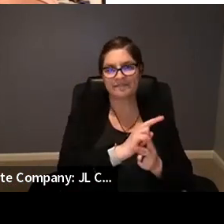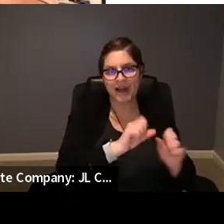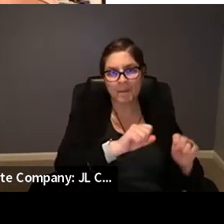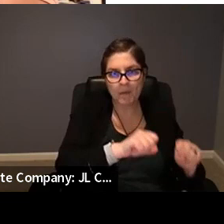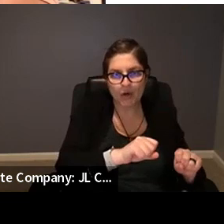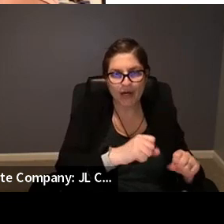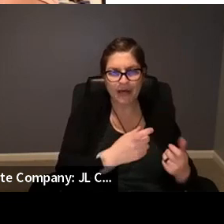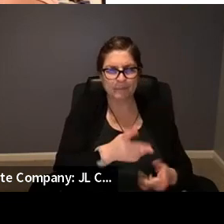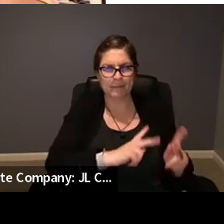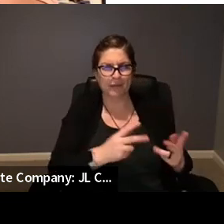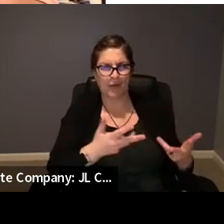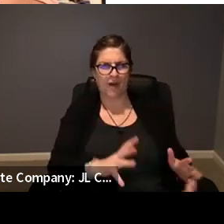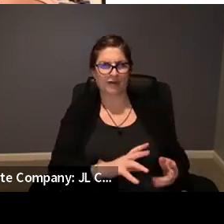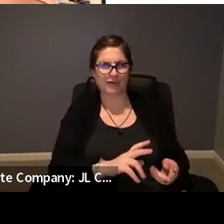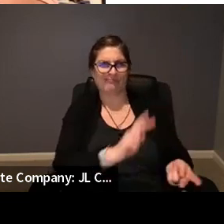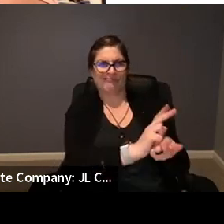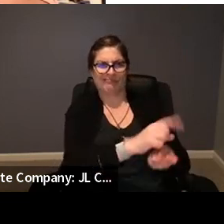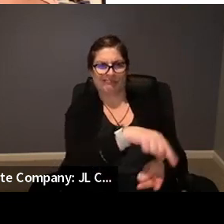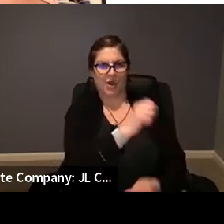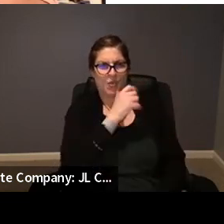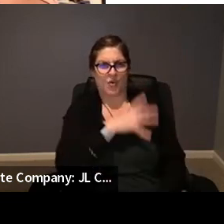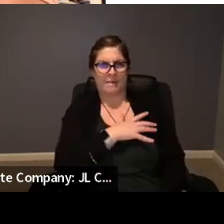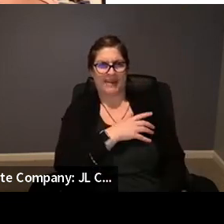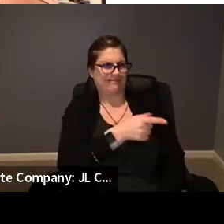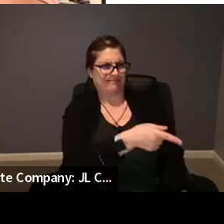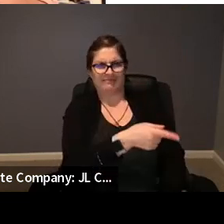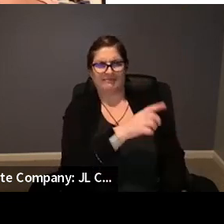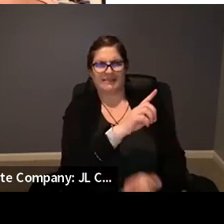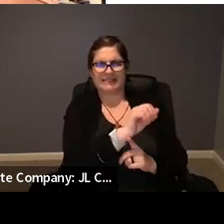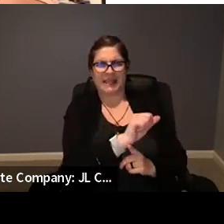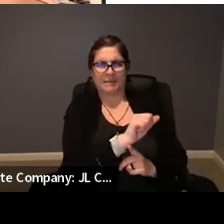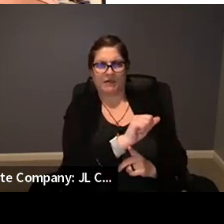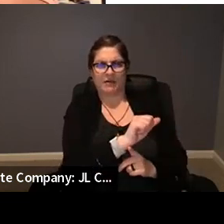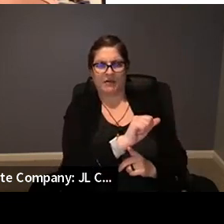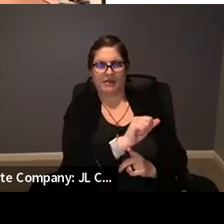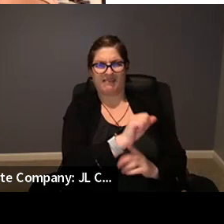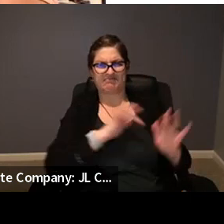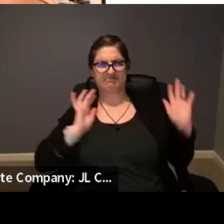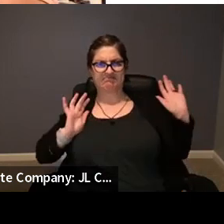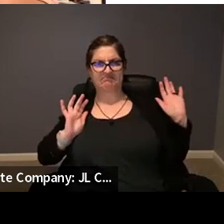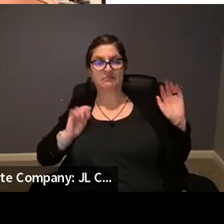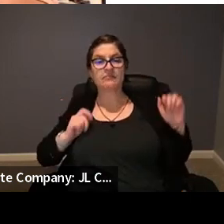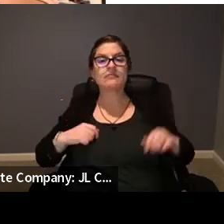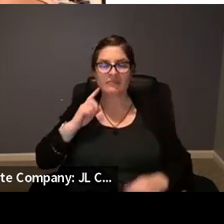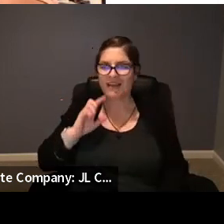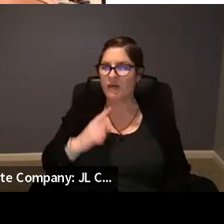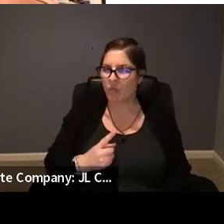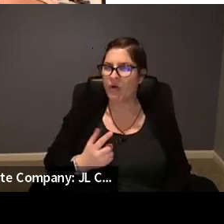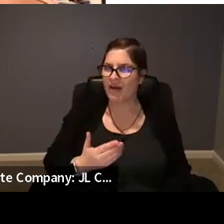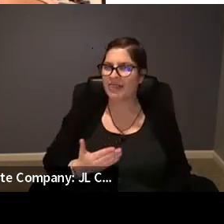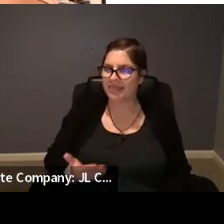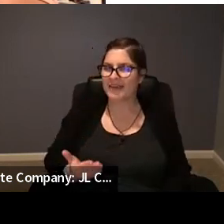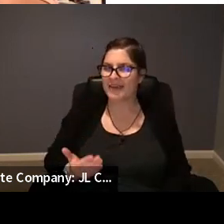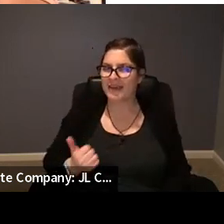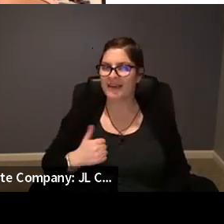want to have sex with a woman who is disabled. And I think that that's the one of many things that it